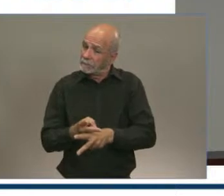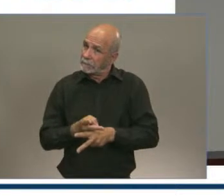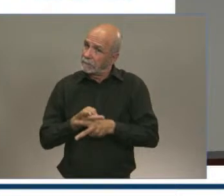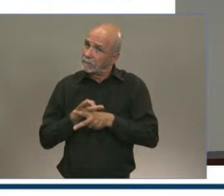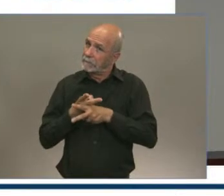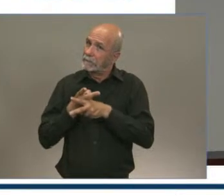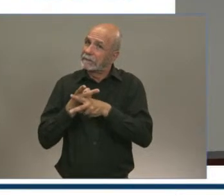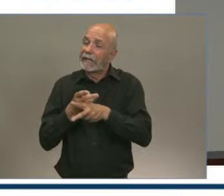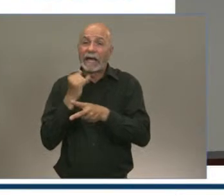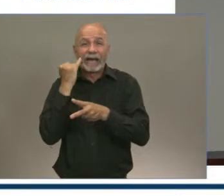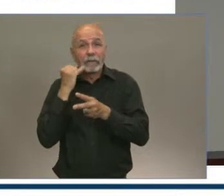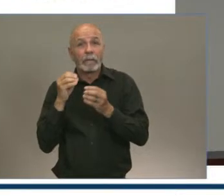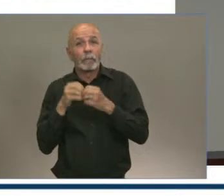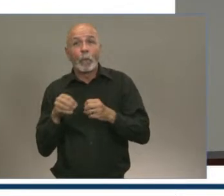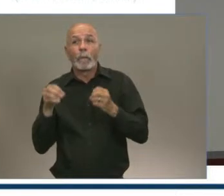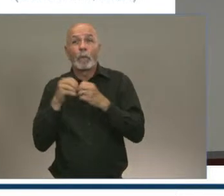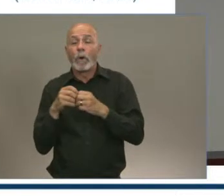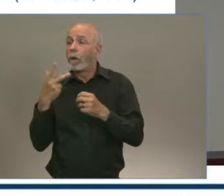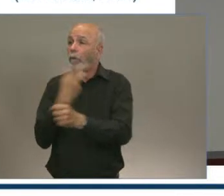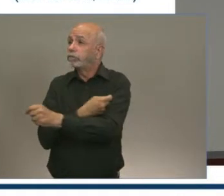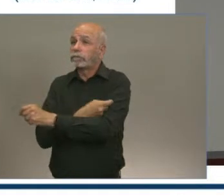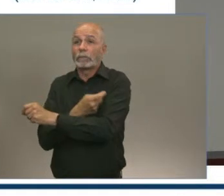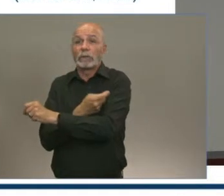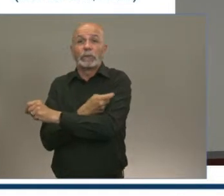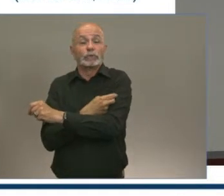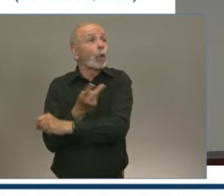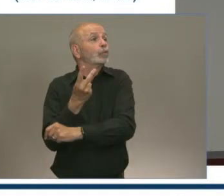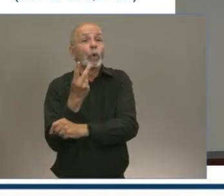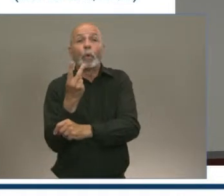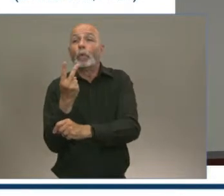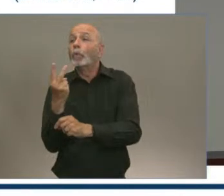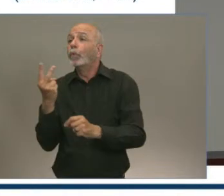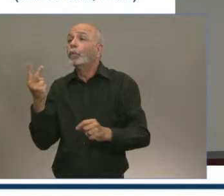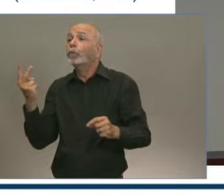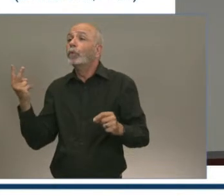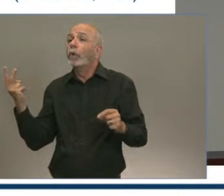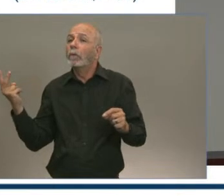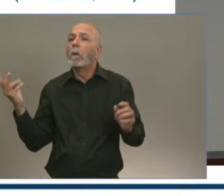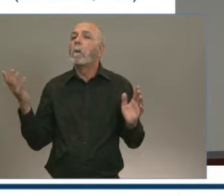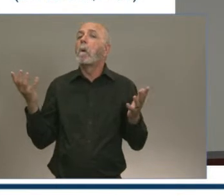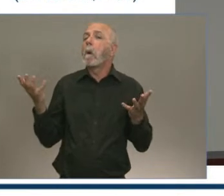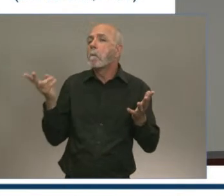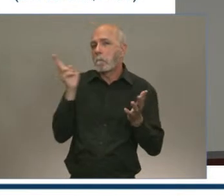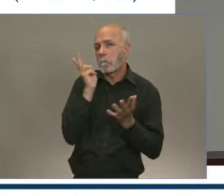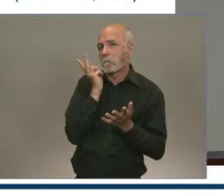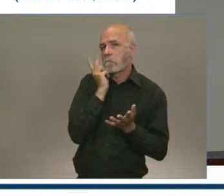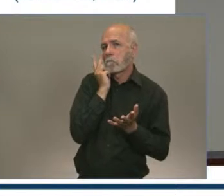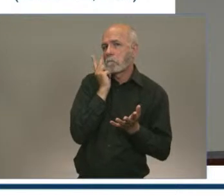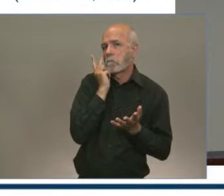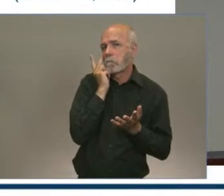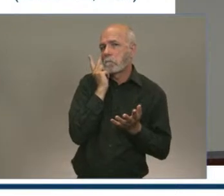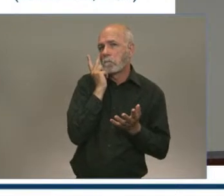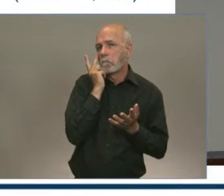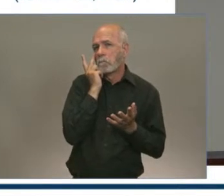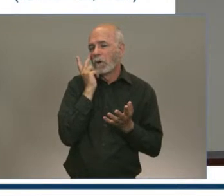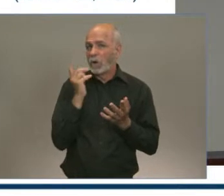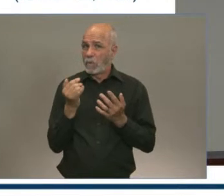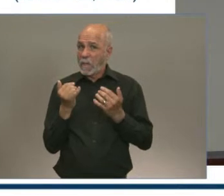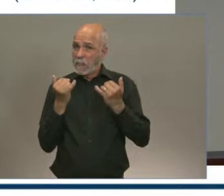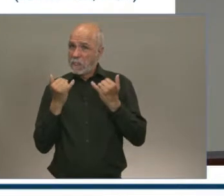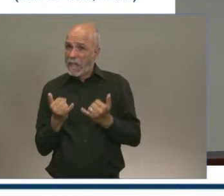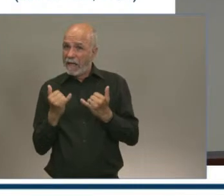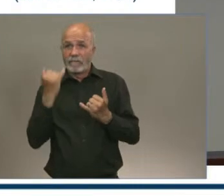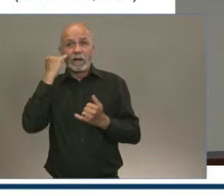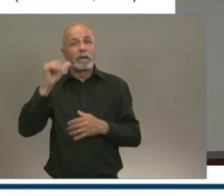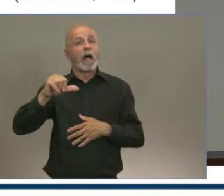greater percentage of our population with two-dose protection against this. Because it is growing in other parts of the country.